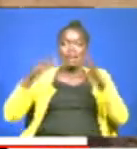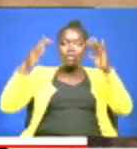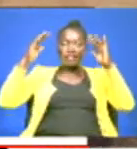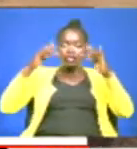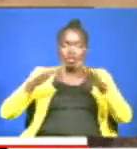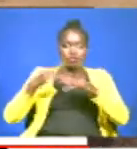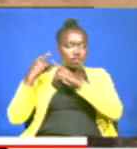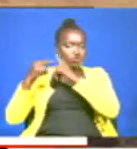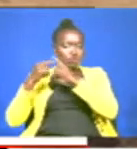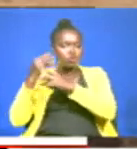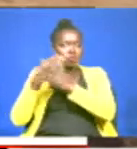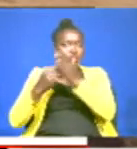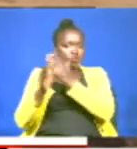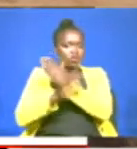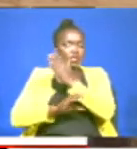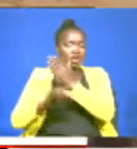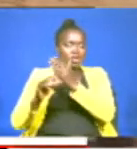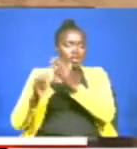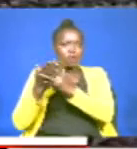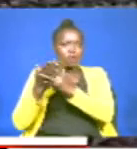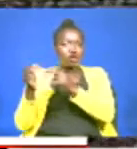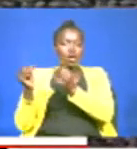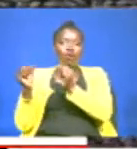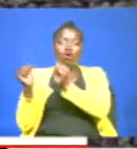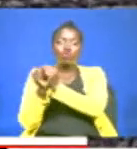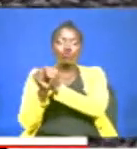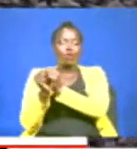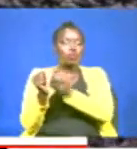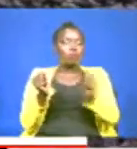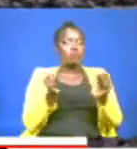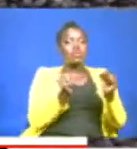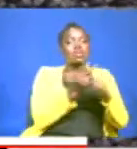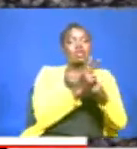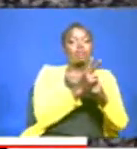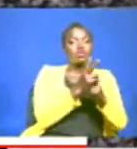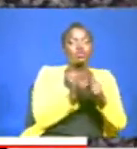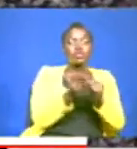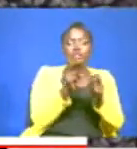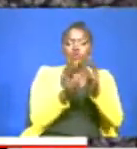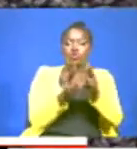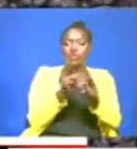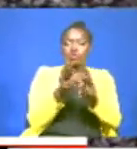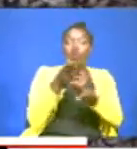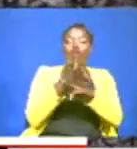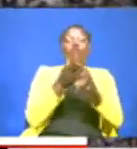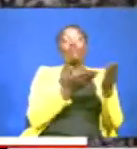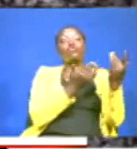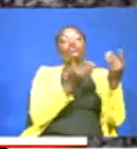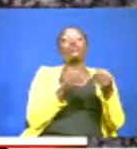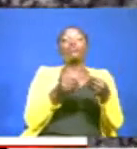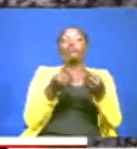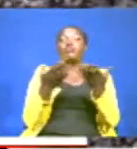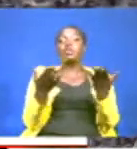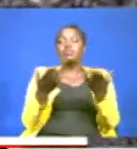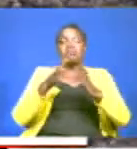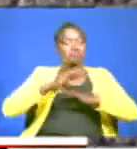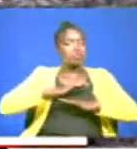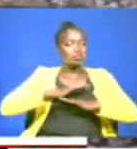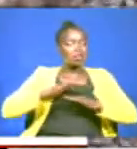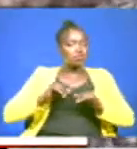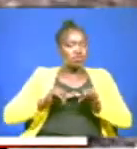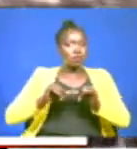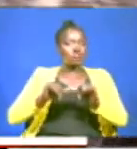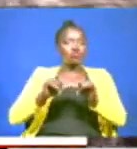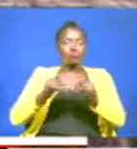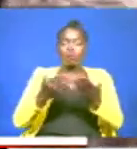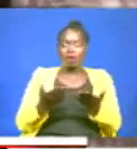country between the months of October and December 2022 gave false hope, as it is not adequate to ensure recovery of